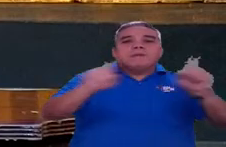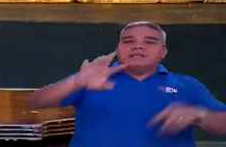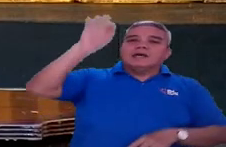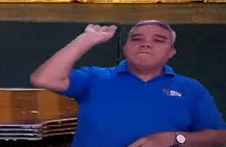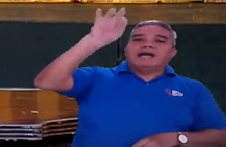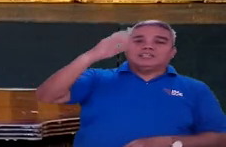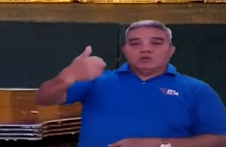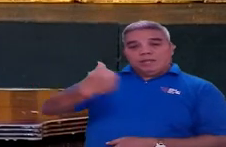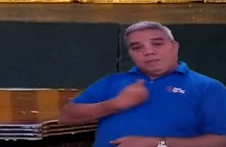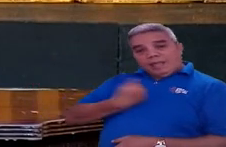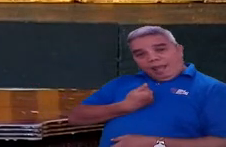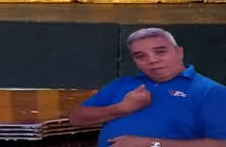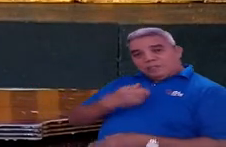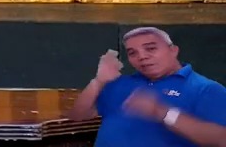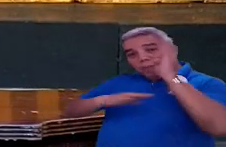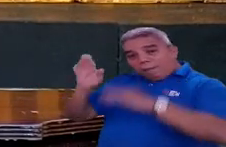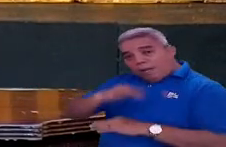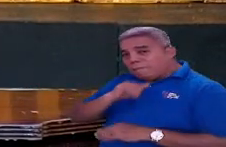pastor himself.